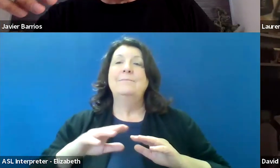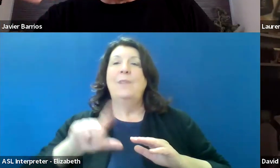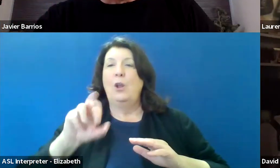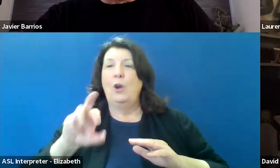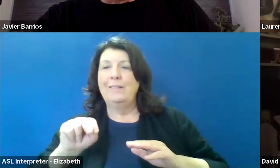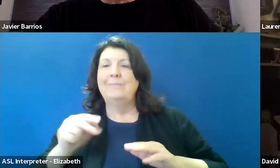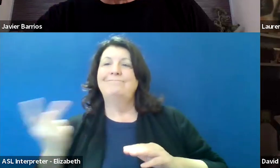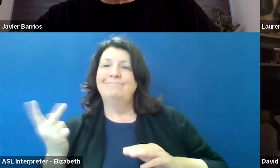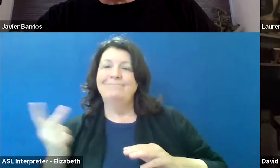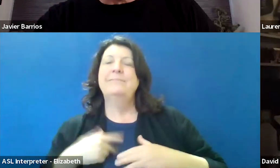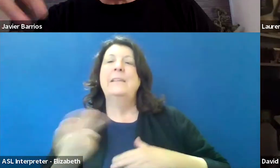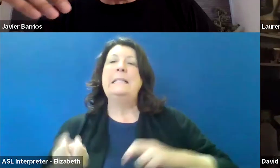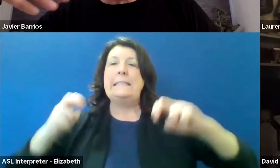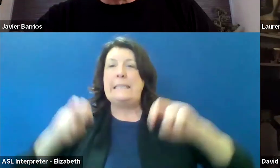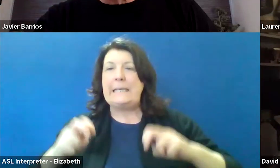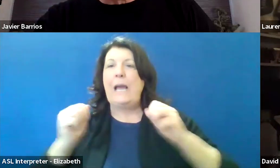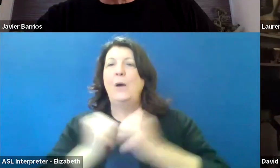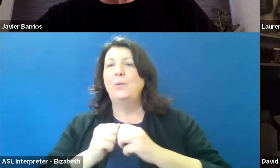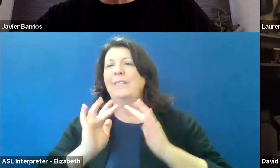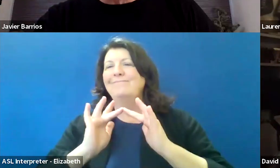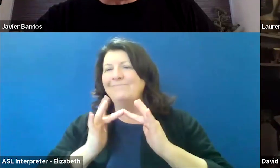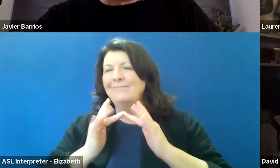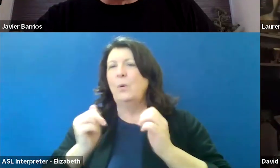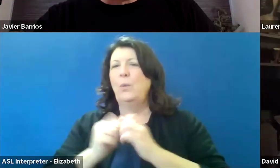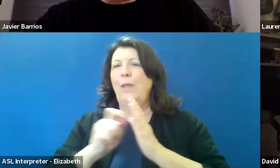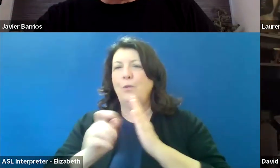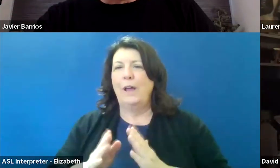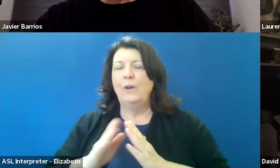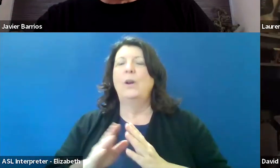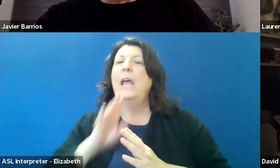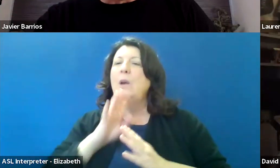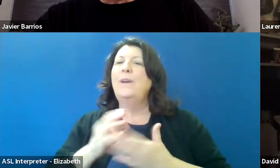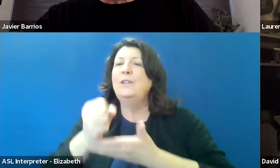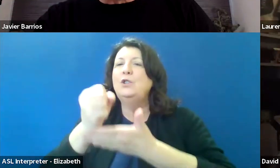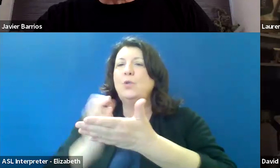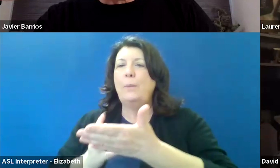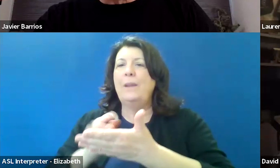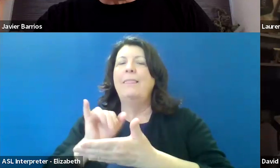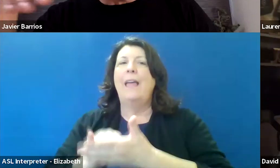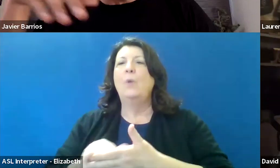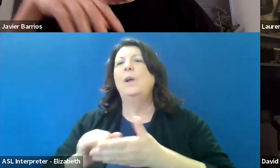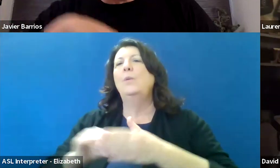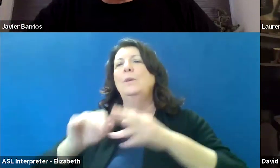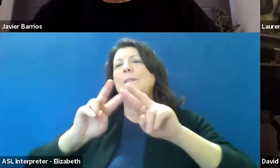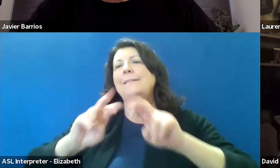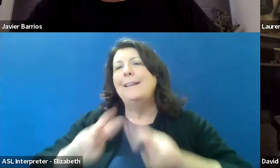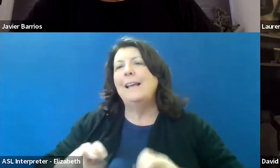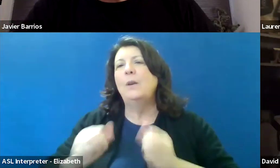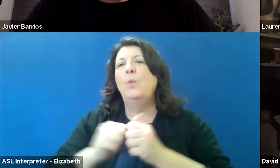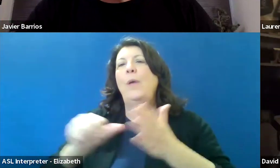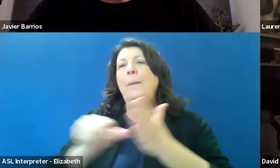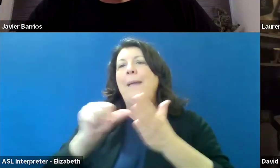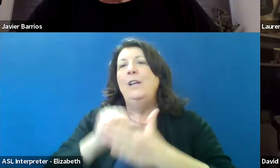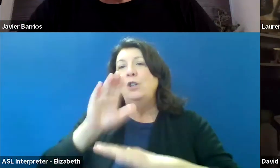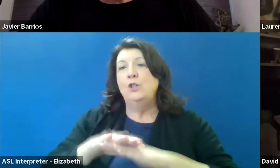length about a script they wrote, and we essentially we dissect the script with pages on the screen. And for